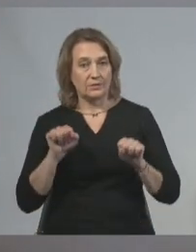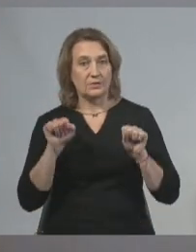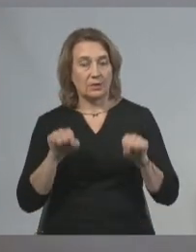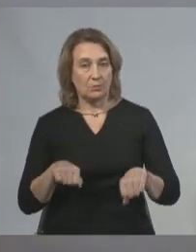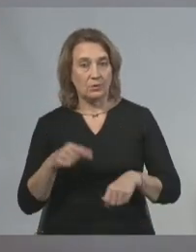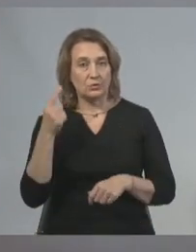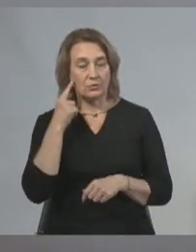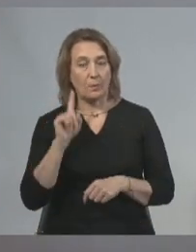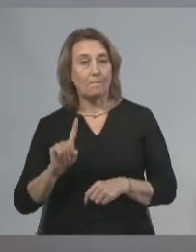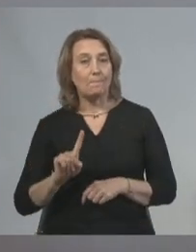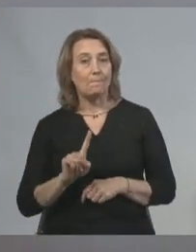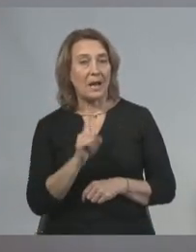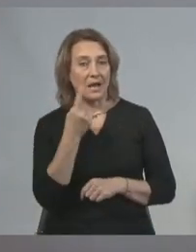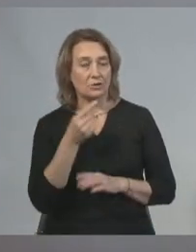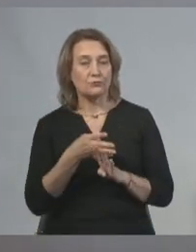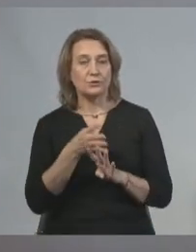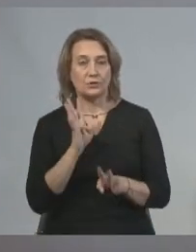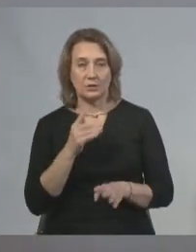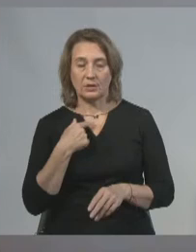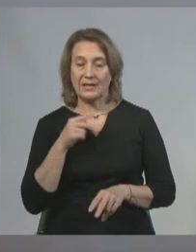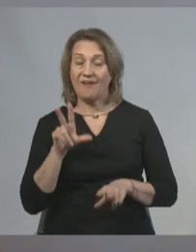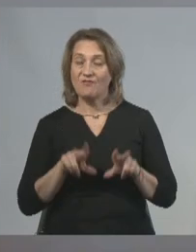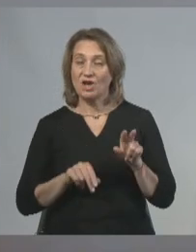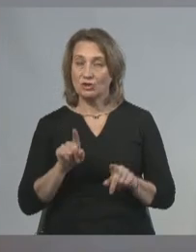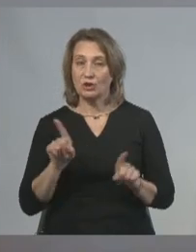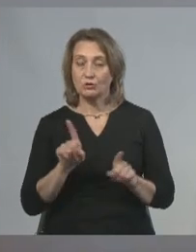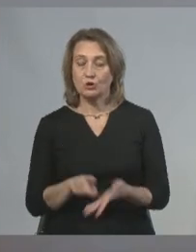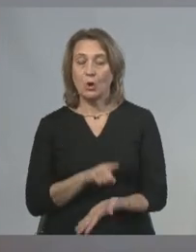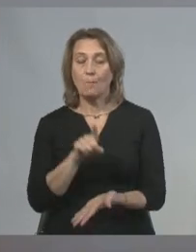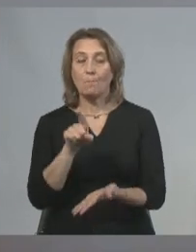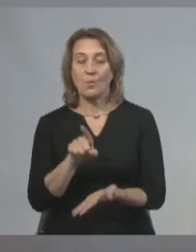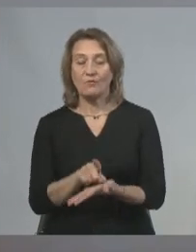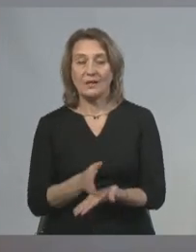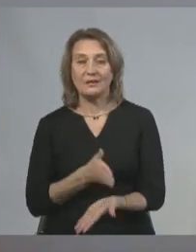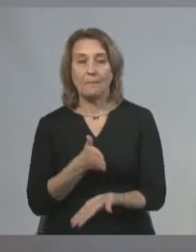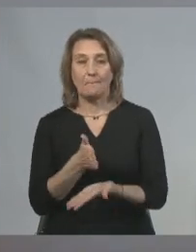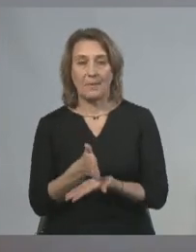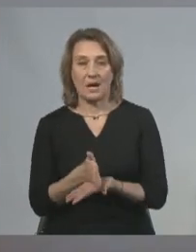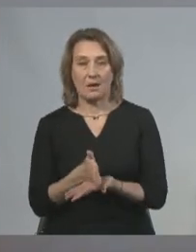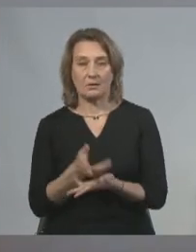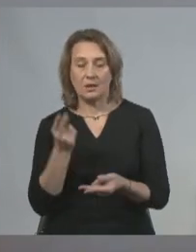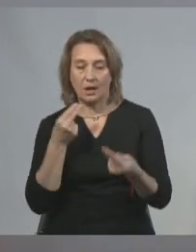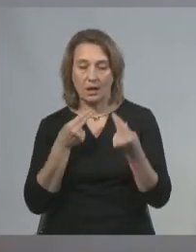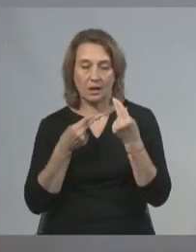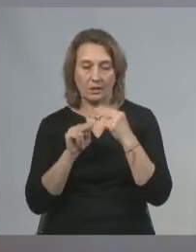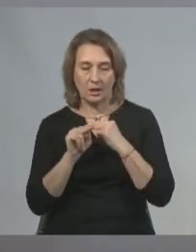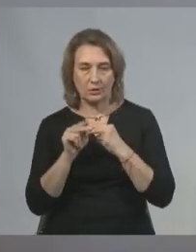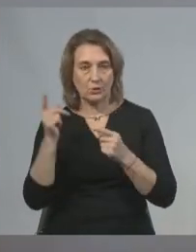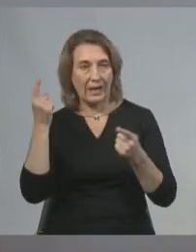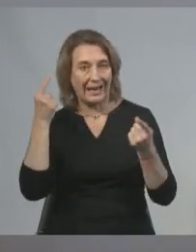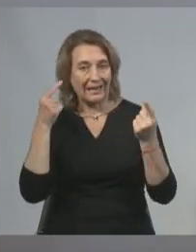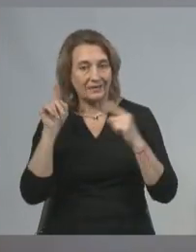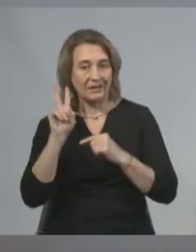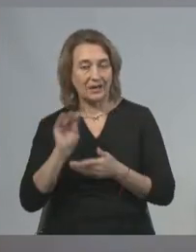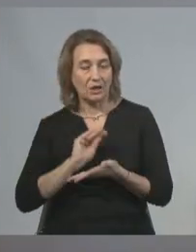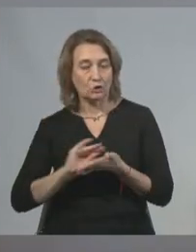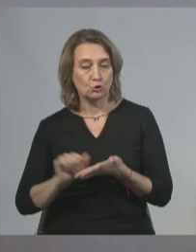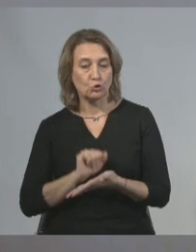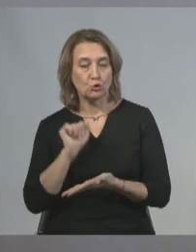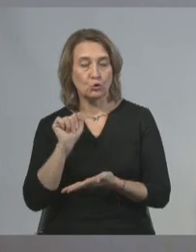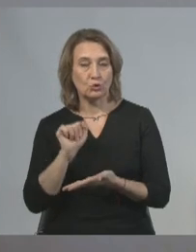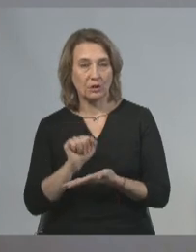believe that uh we should have uh that idea that as a journalist we should uh stand for